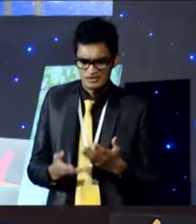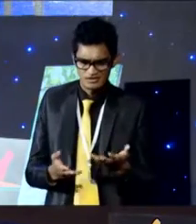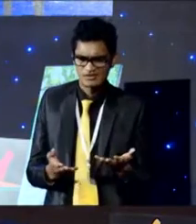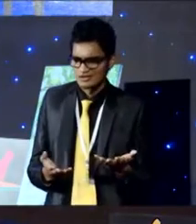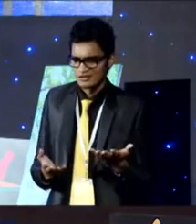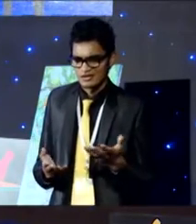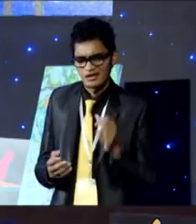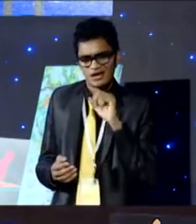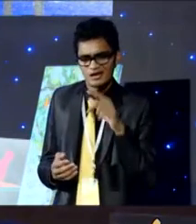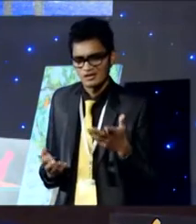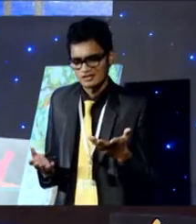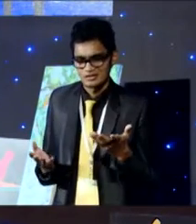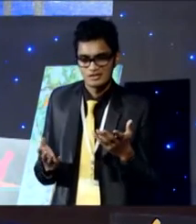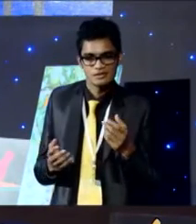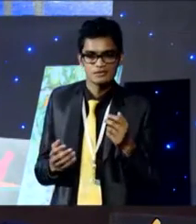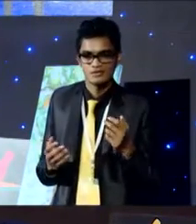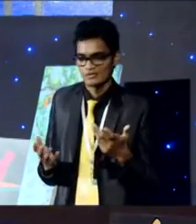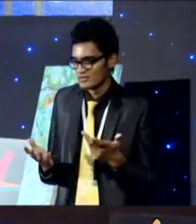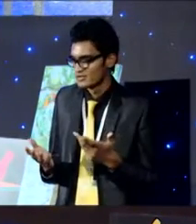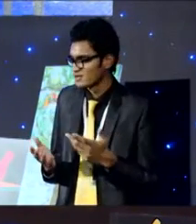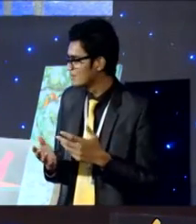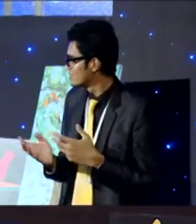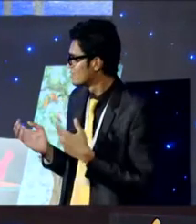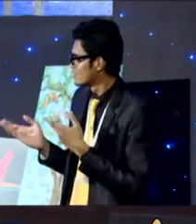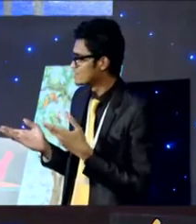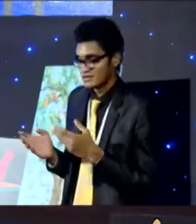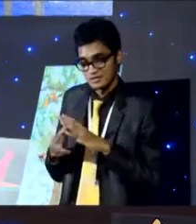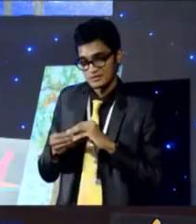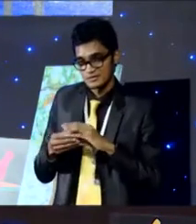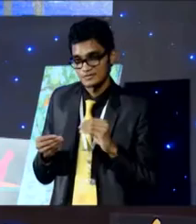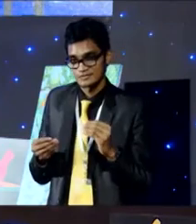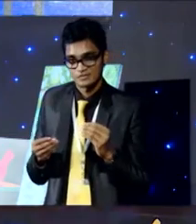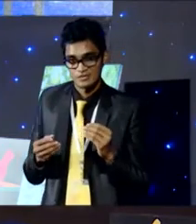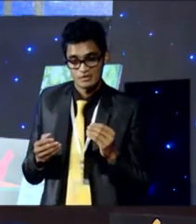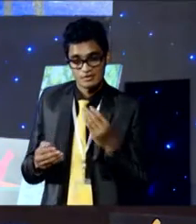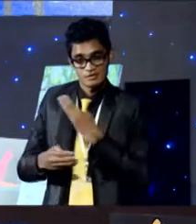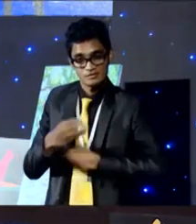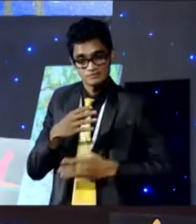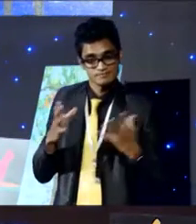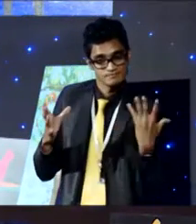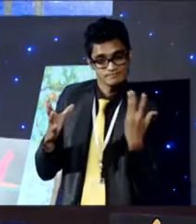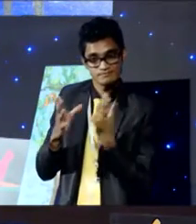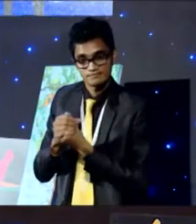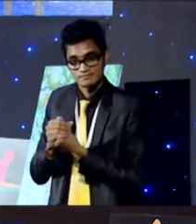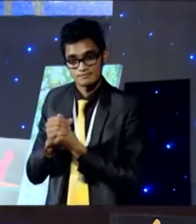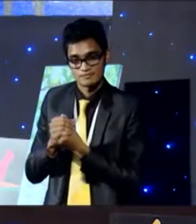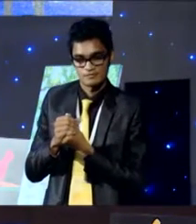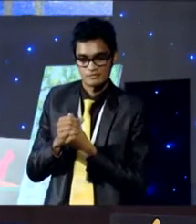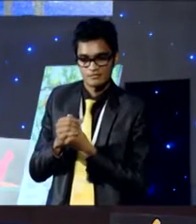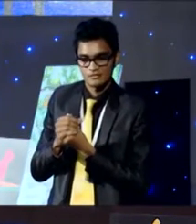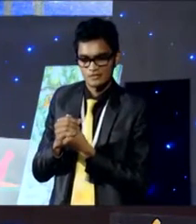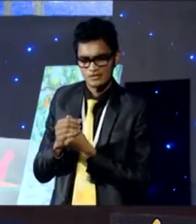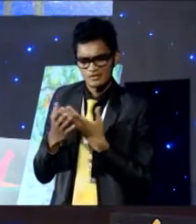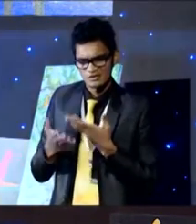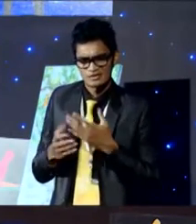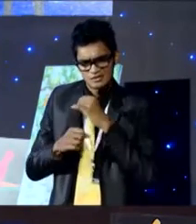Nobody asks for anything else. But I feel since we have pursued this path, I think it's been a different blessings that we